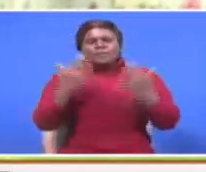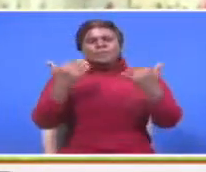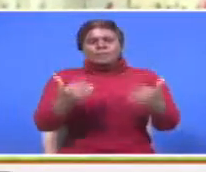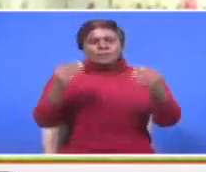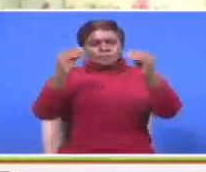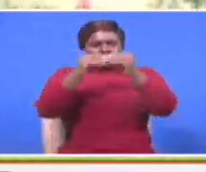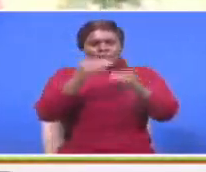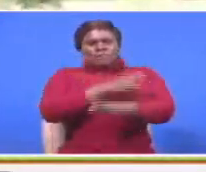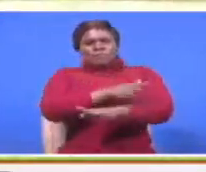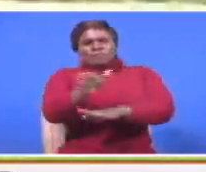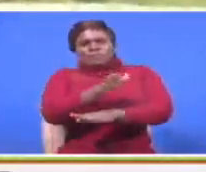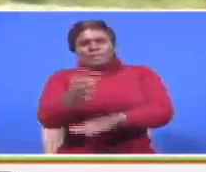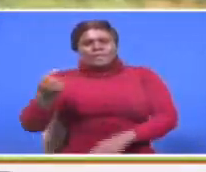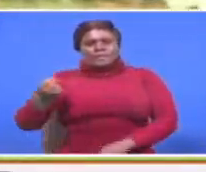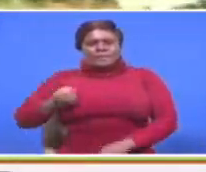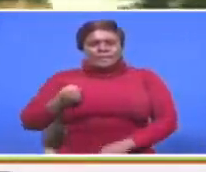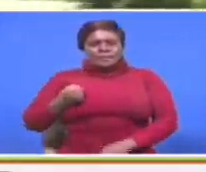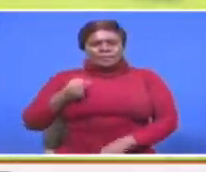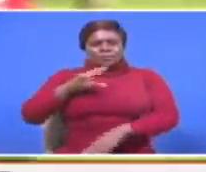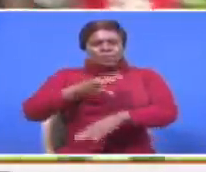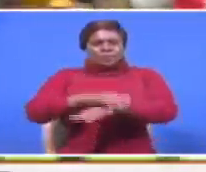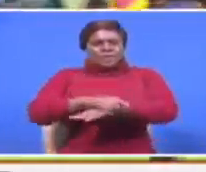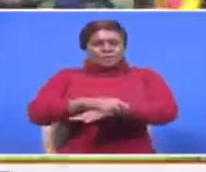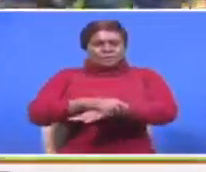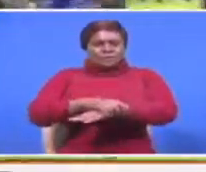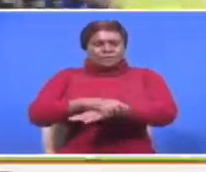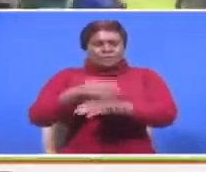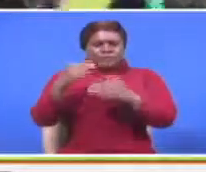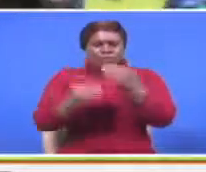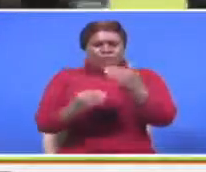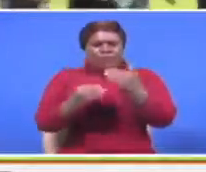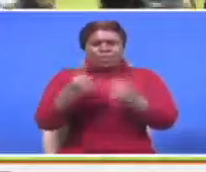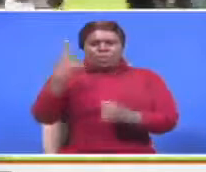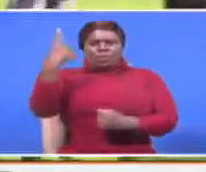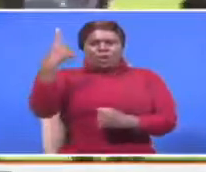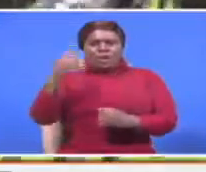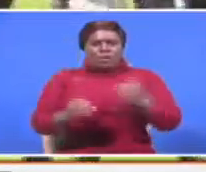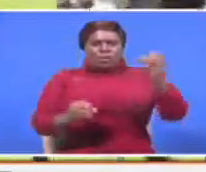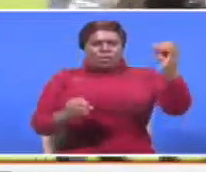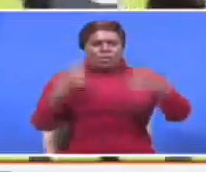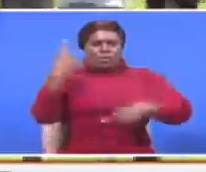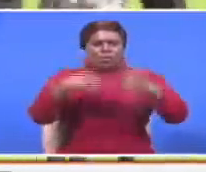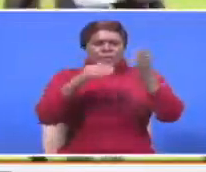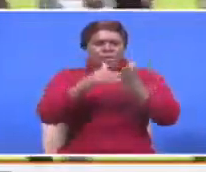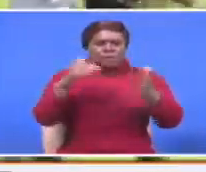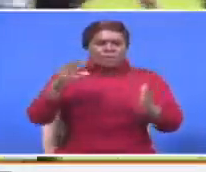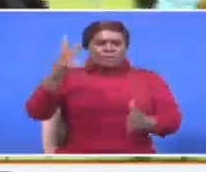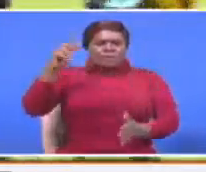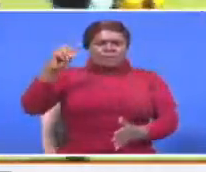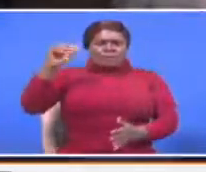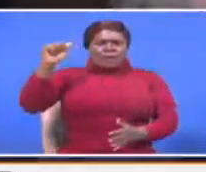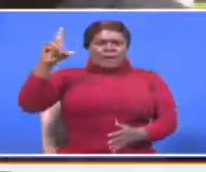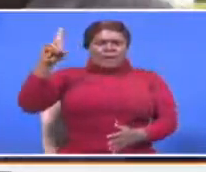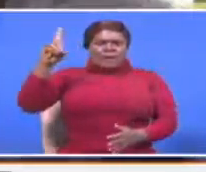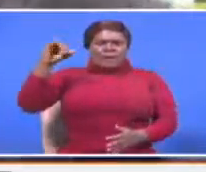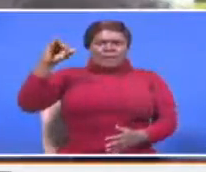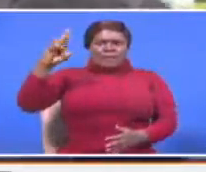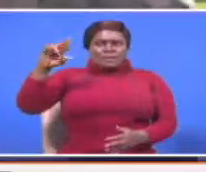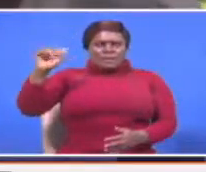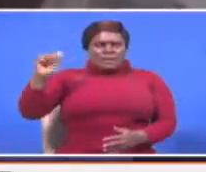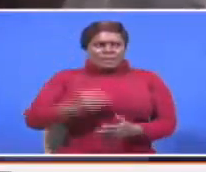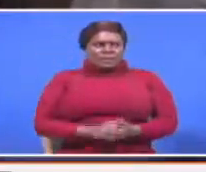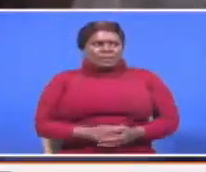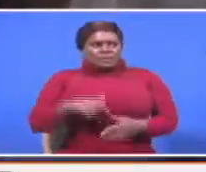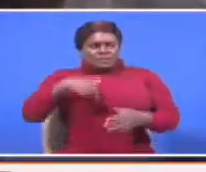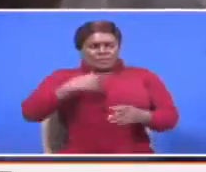will face Butere Girls, who secured the ticket courtesy of a 1-0 win against Madira Girls. We've come